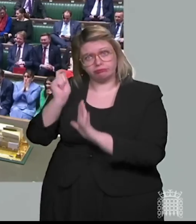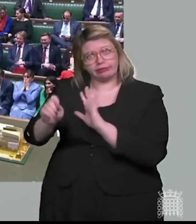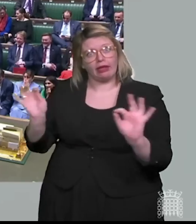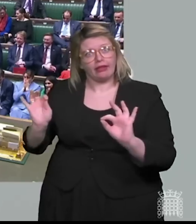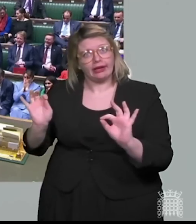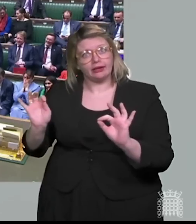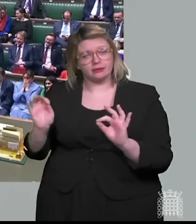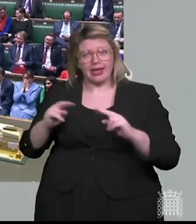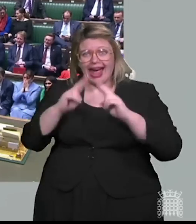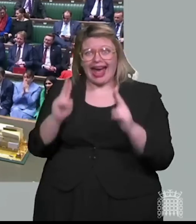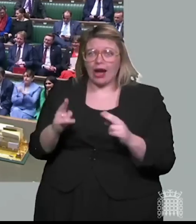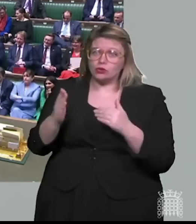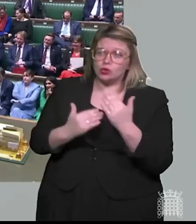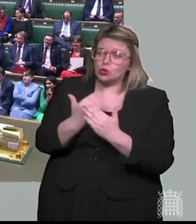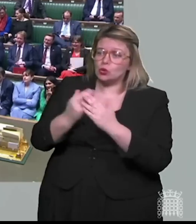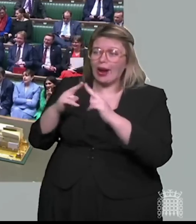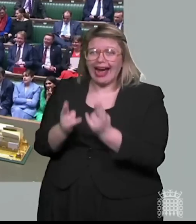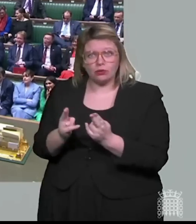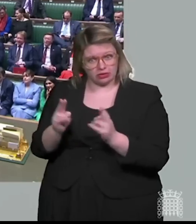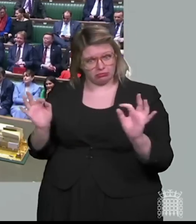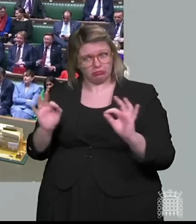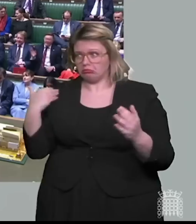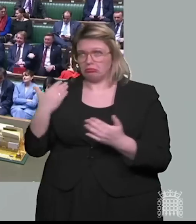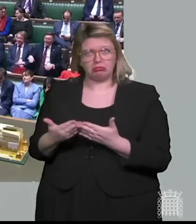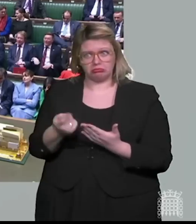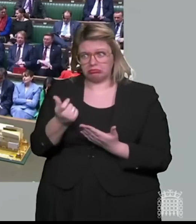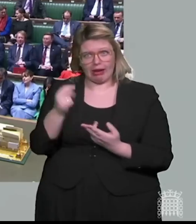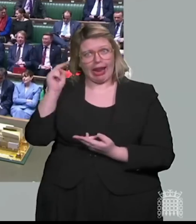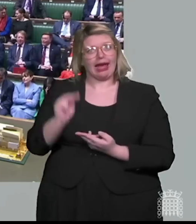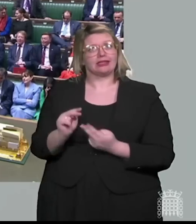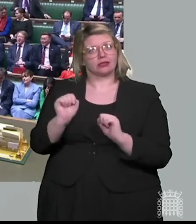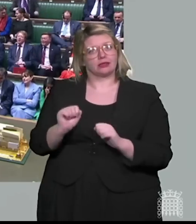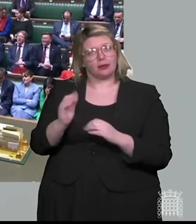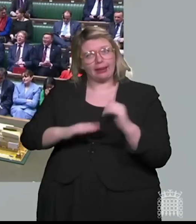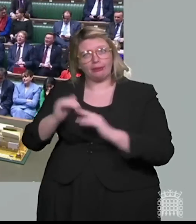House building rates falling. Don't want to hear about that either, I suppose, do you?